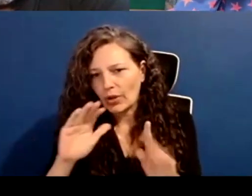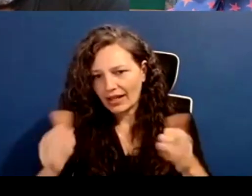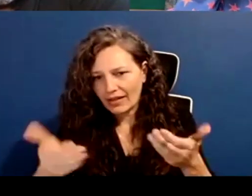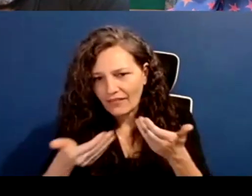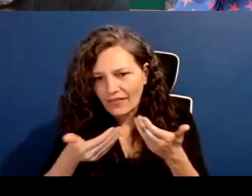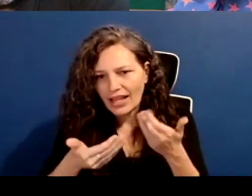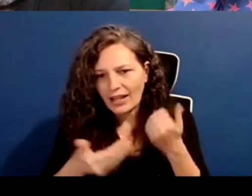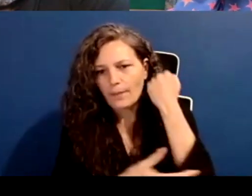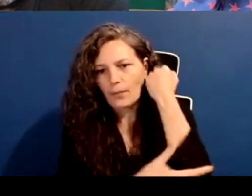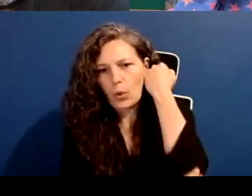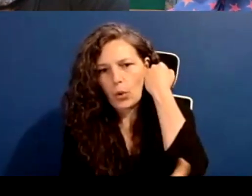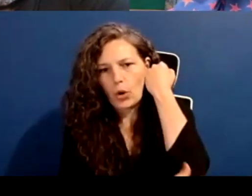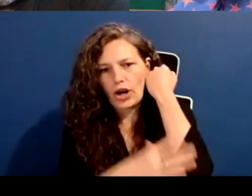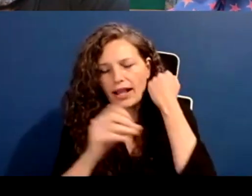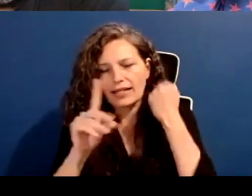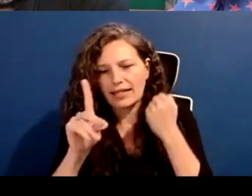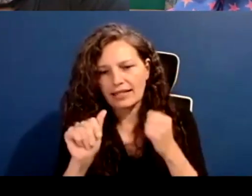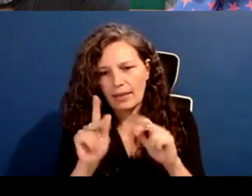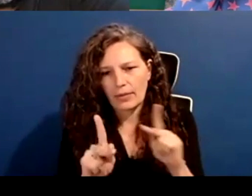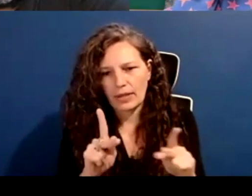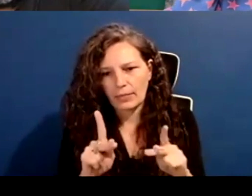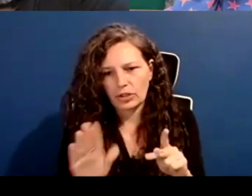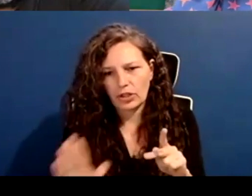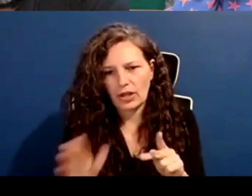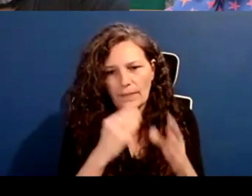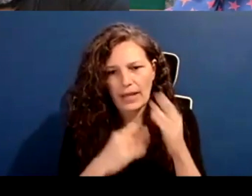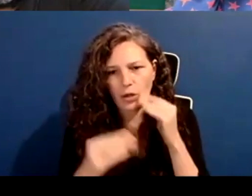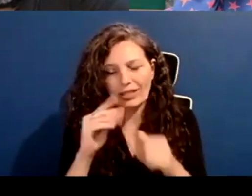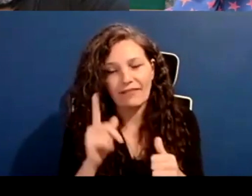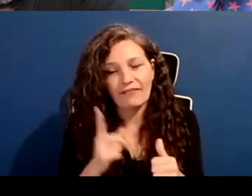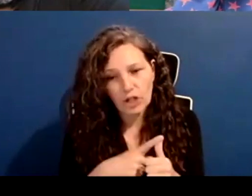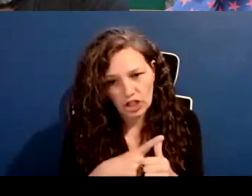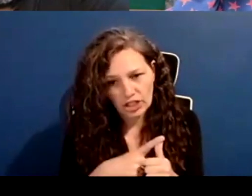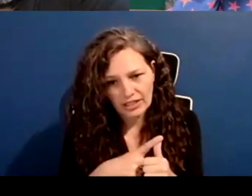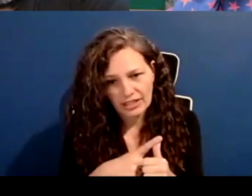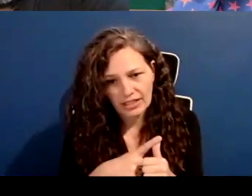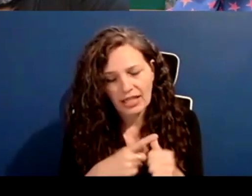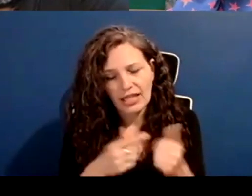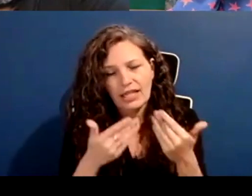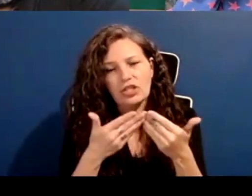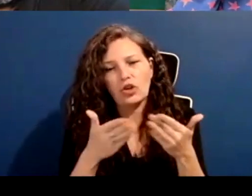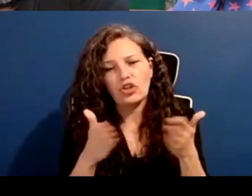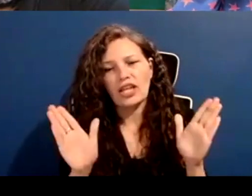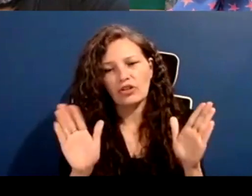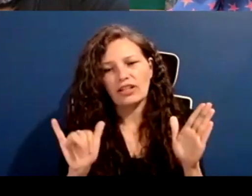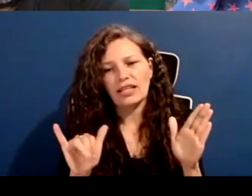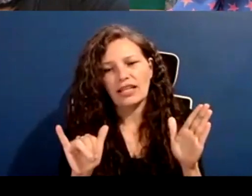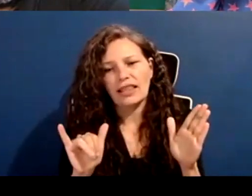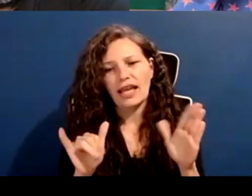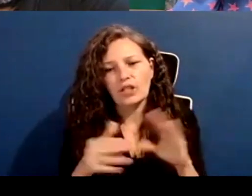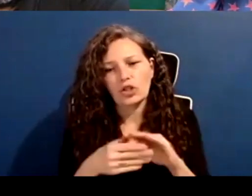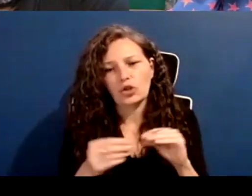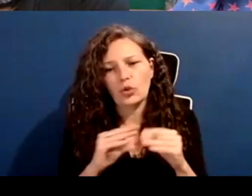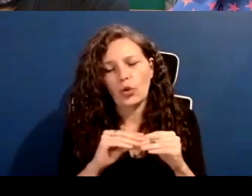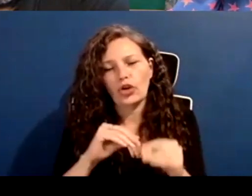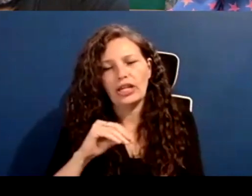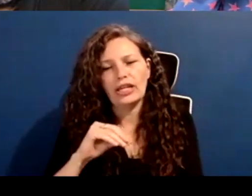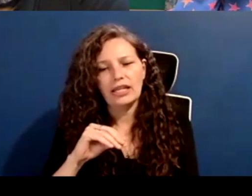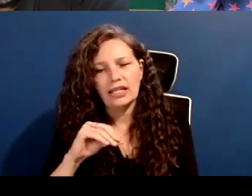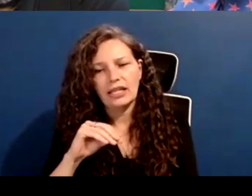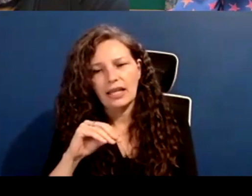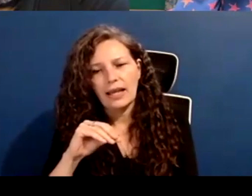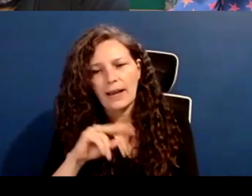disabled folks to their banquet first. And generally, this parable is taken to